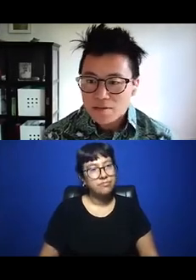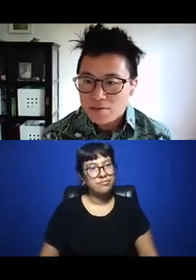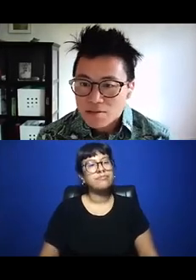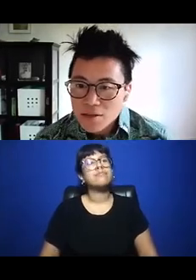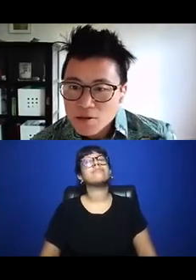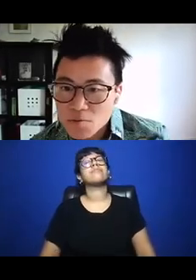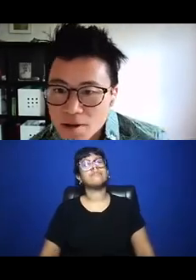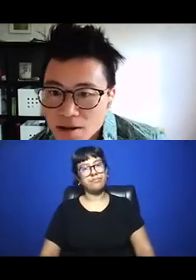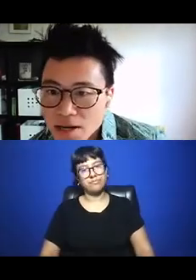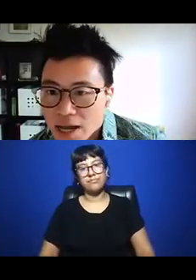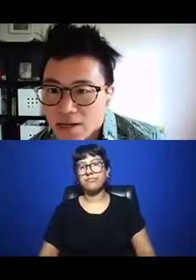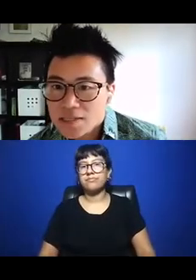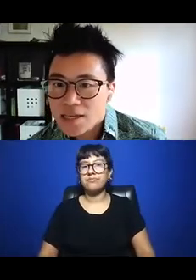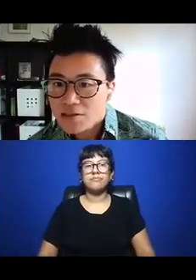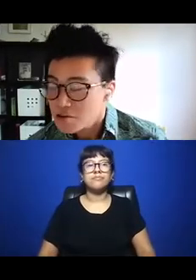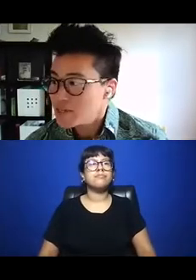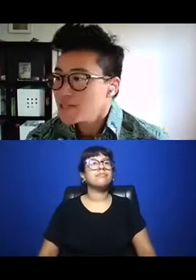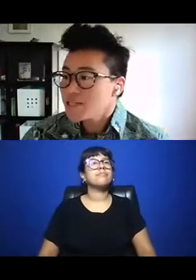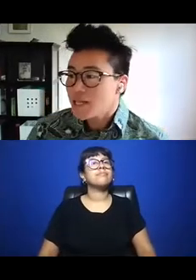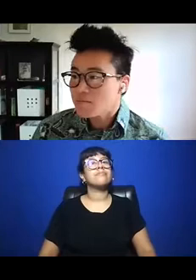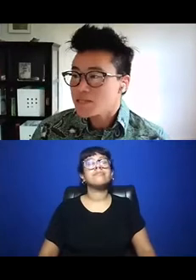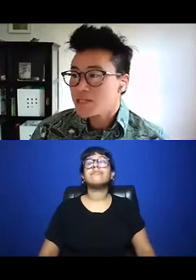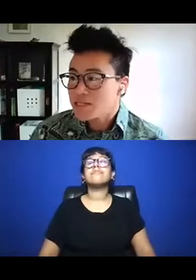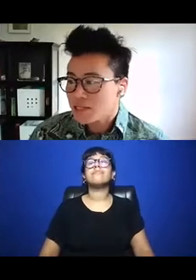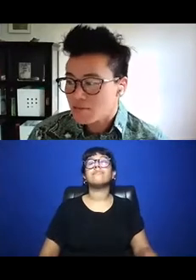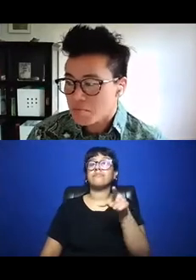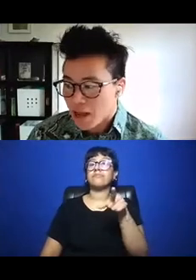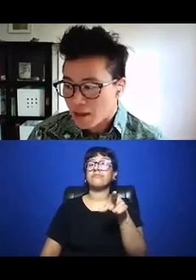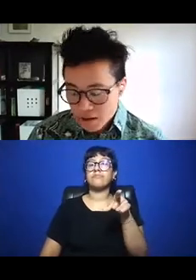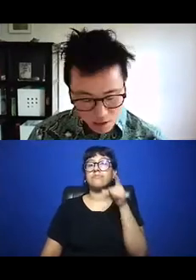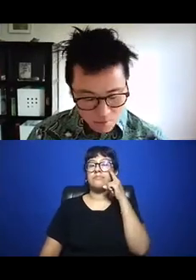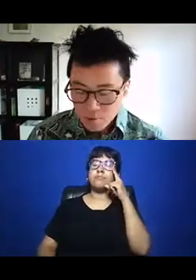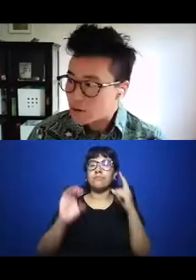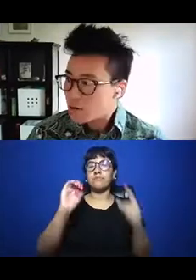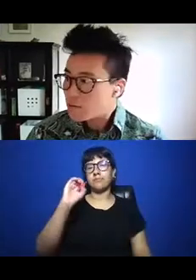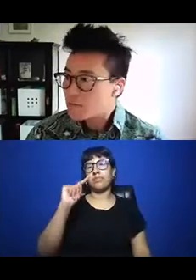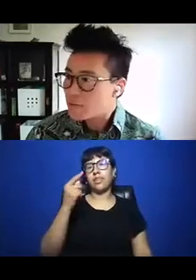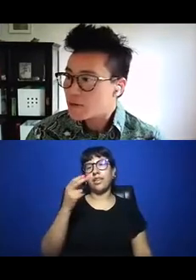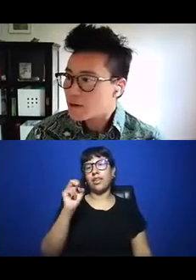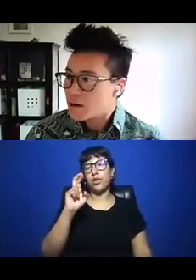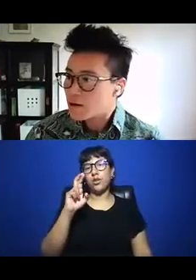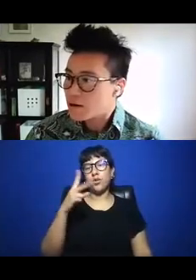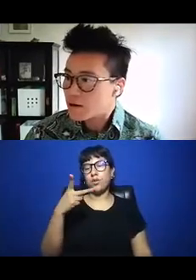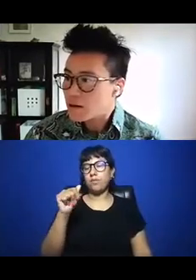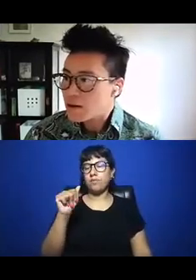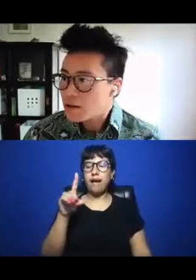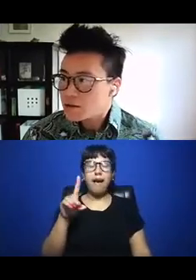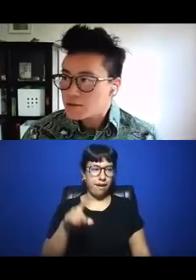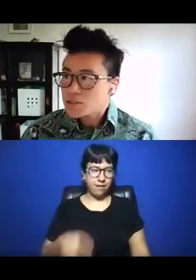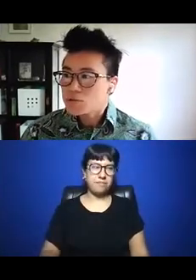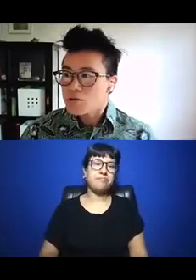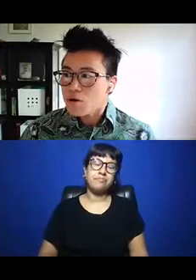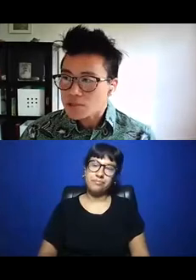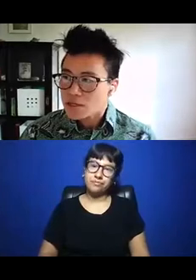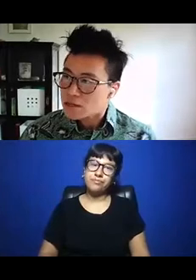So there's one, and this is the same. This is Etherpad. But